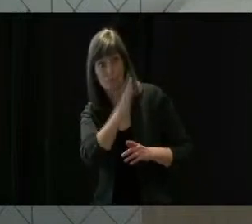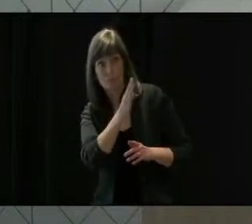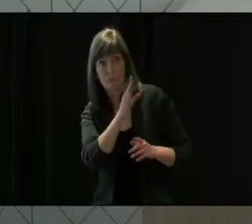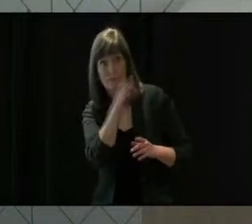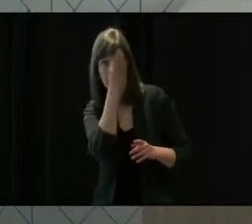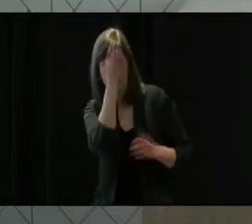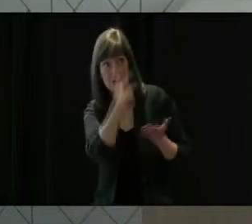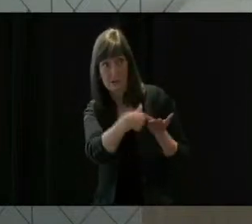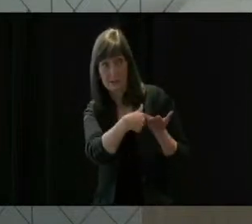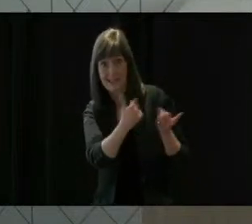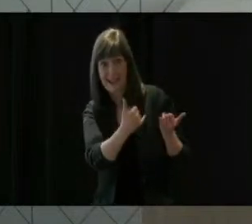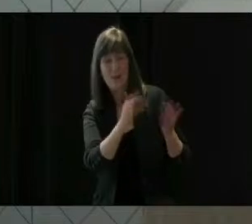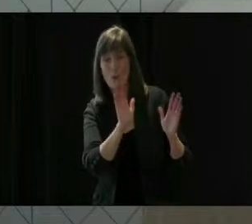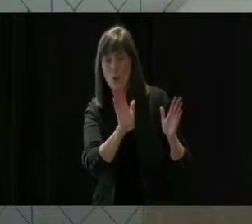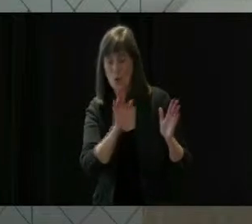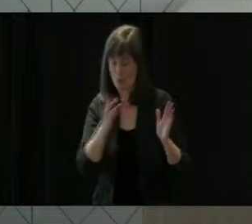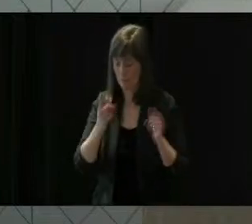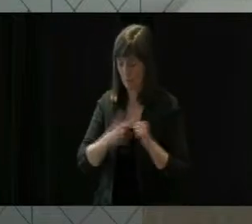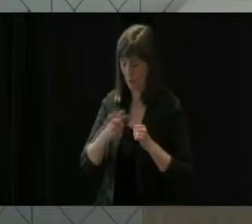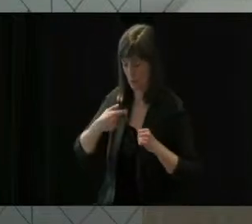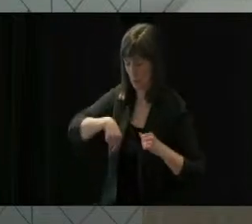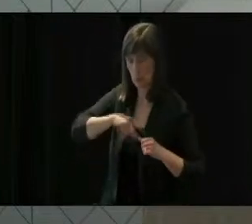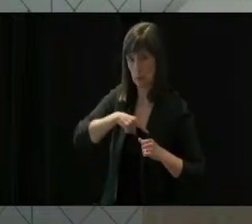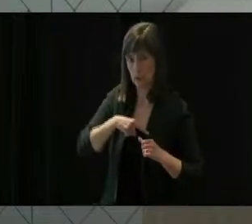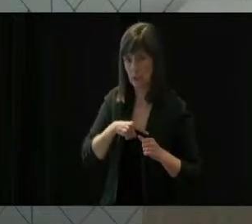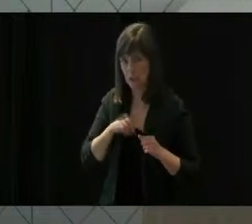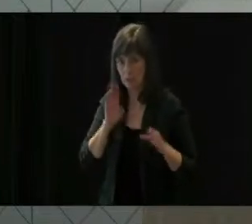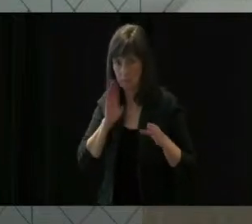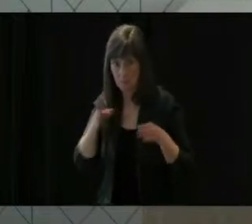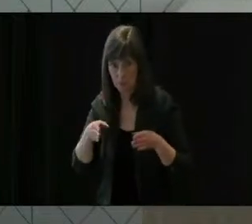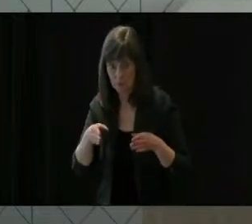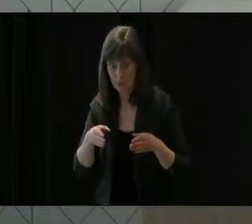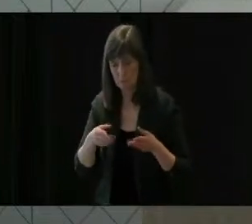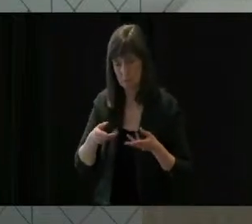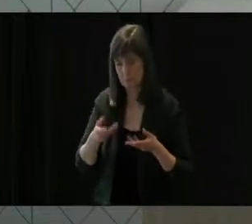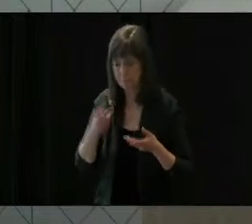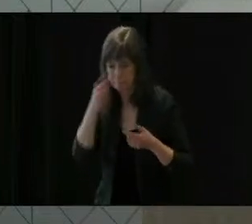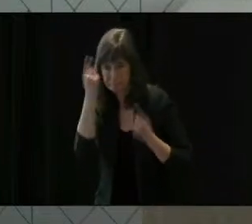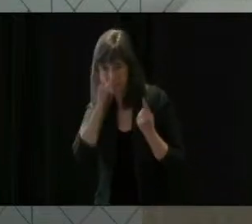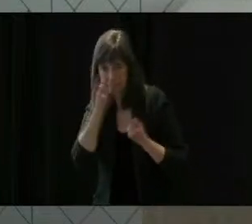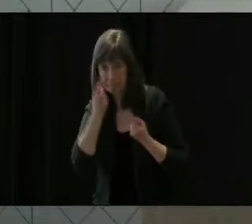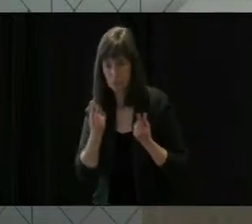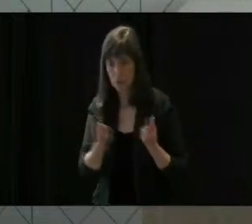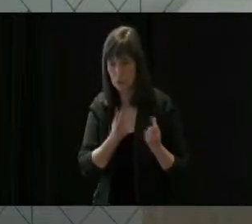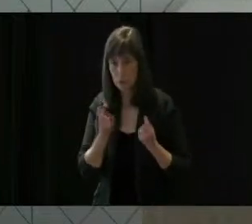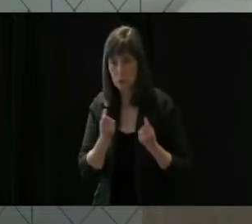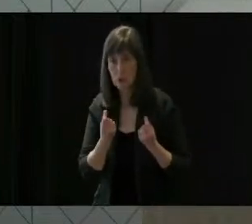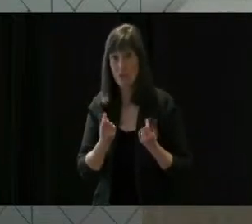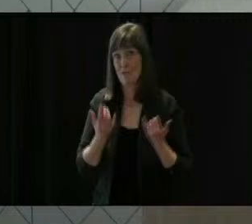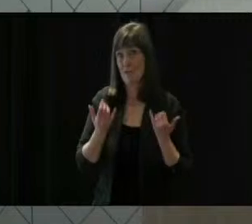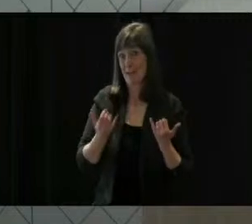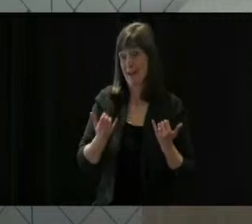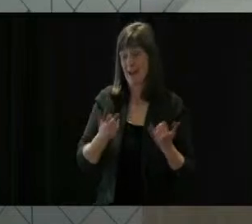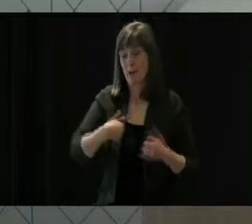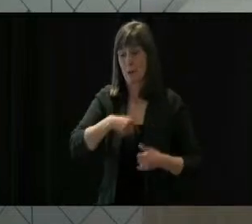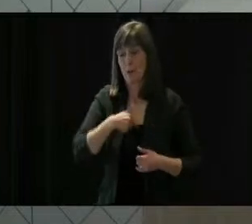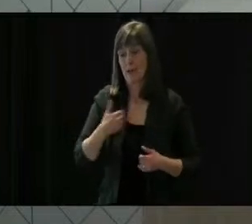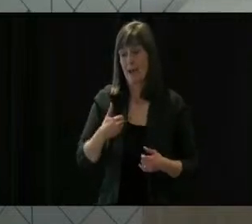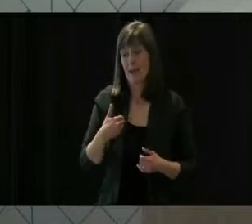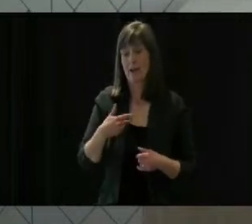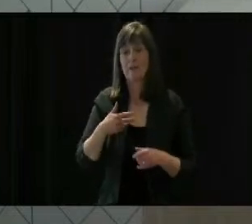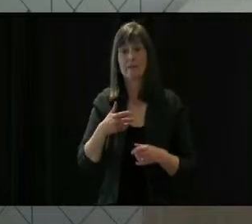see ourselves moving. Right now, we have a probate fee, for example,